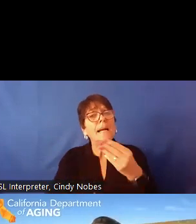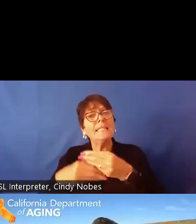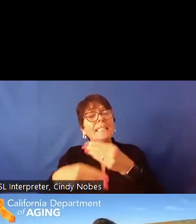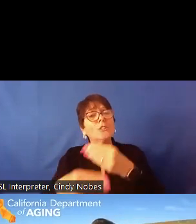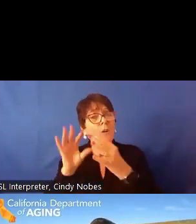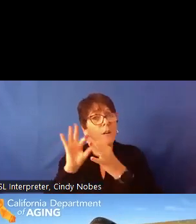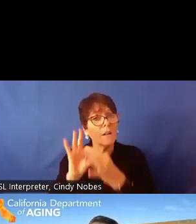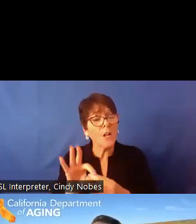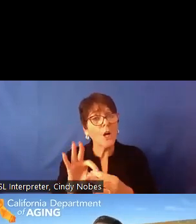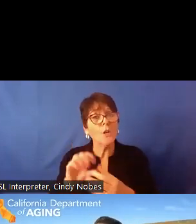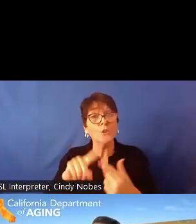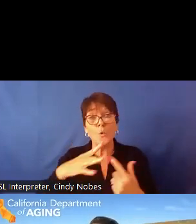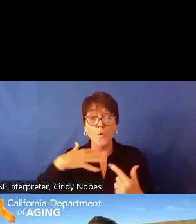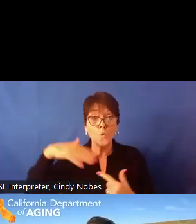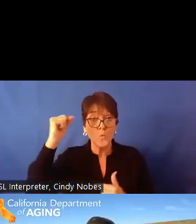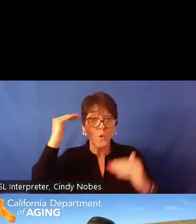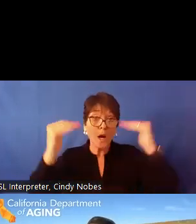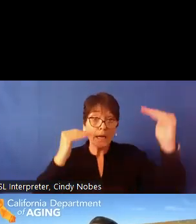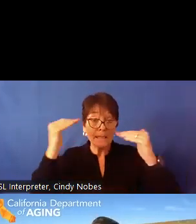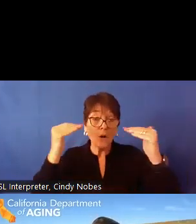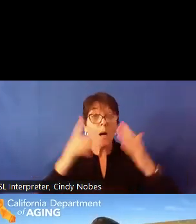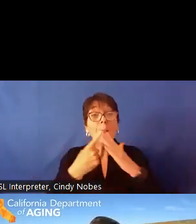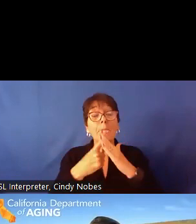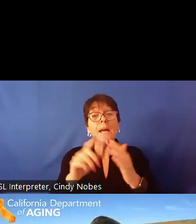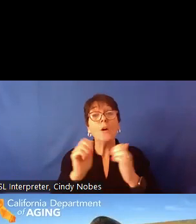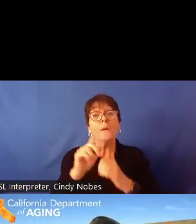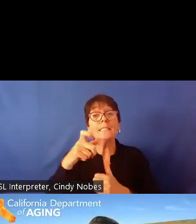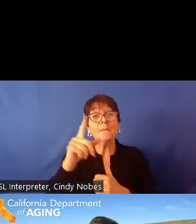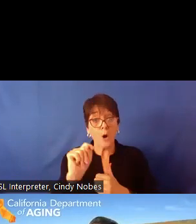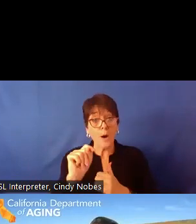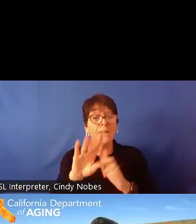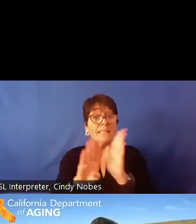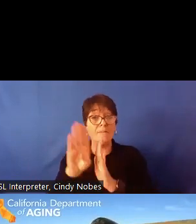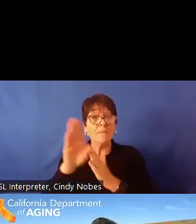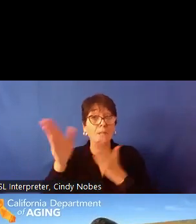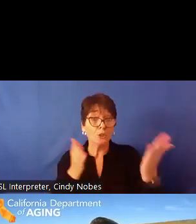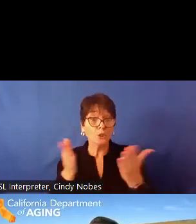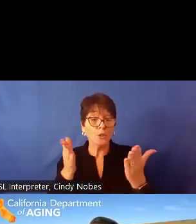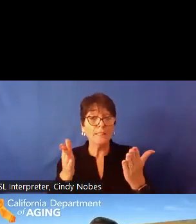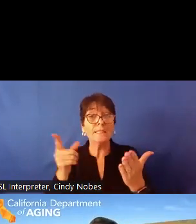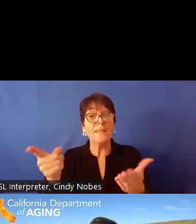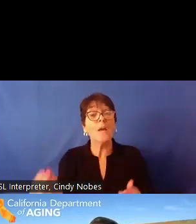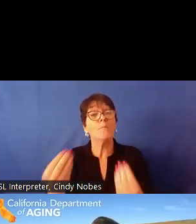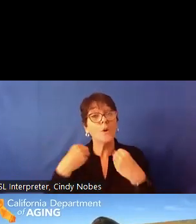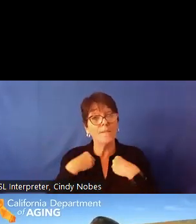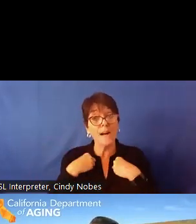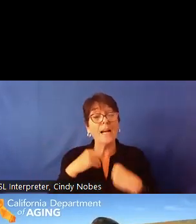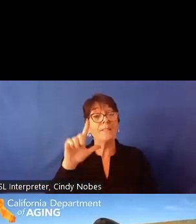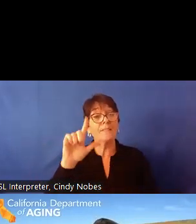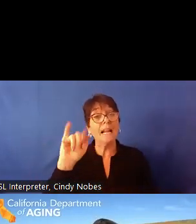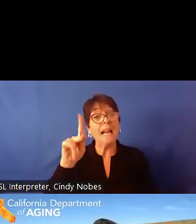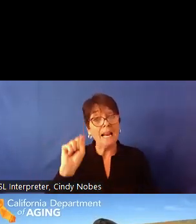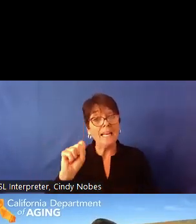related to older adults. So beginning with the Department of Developmental Services, they provided links